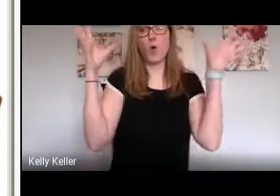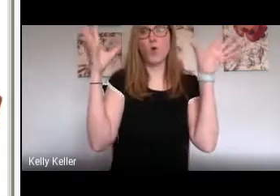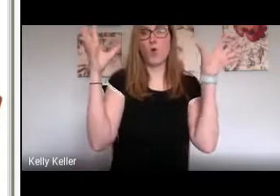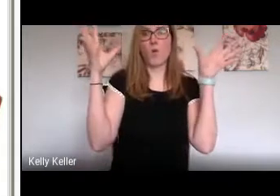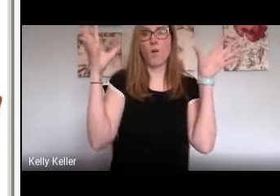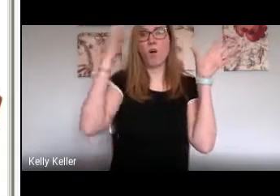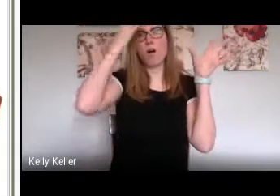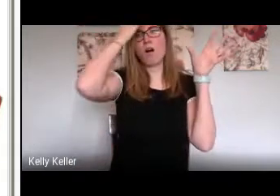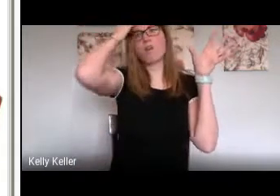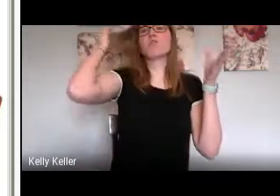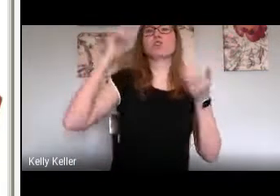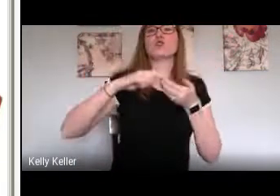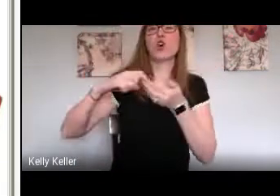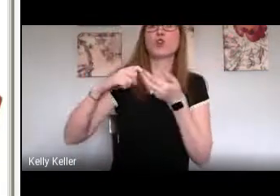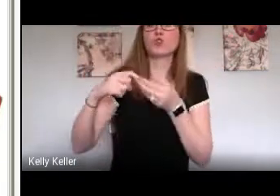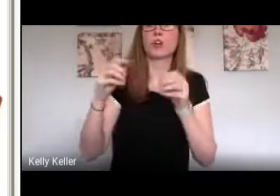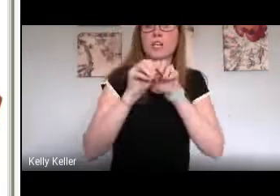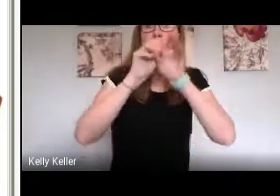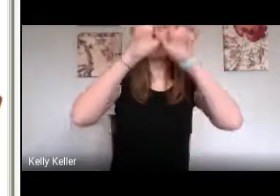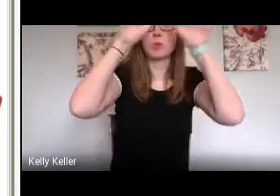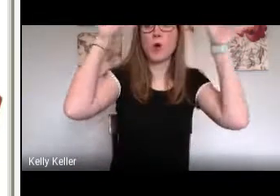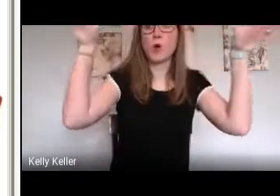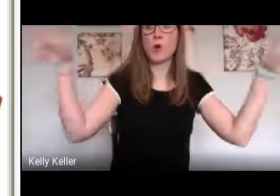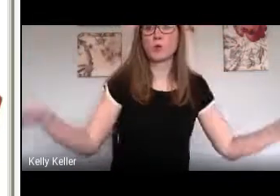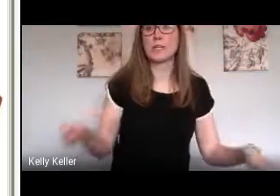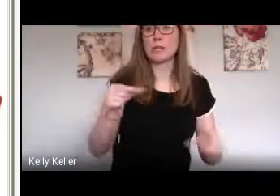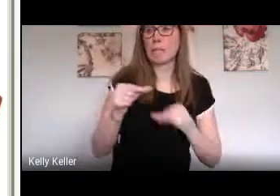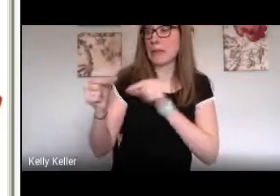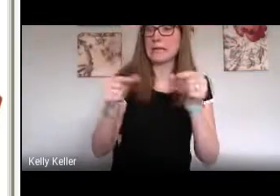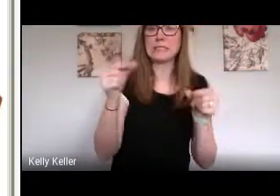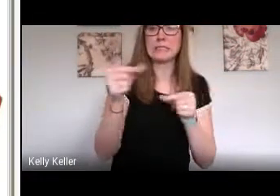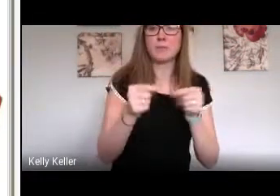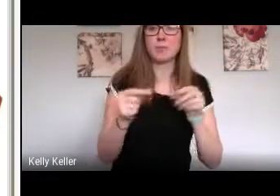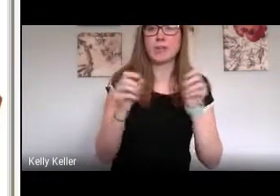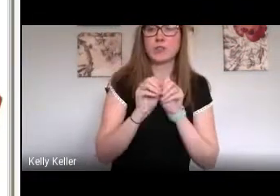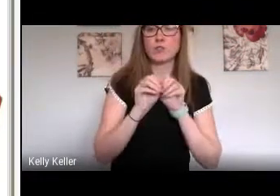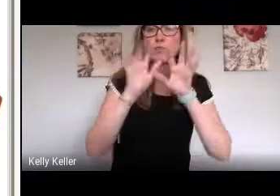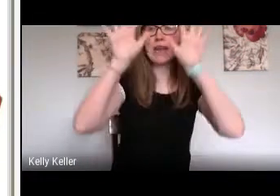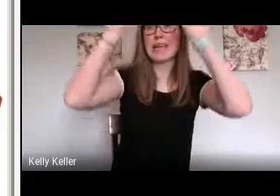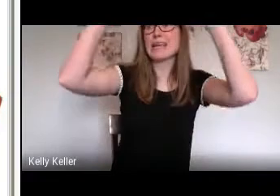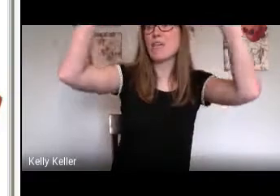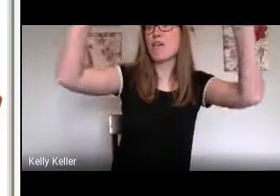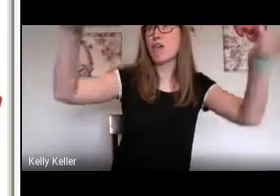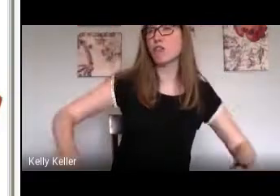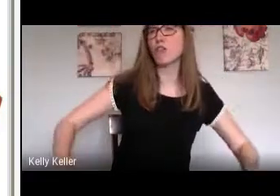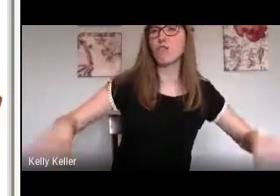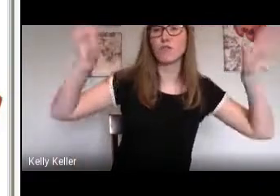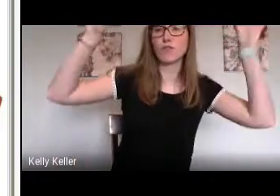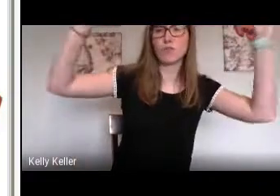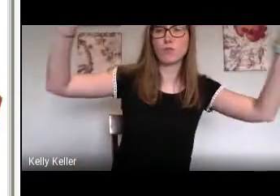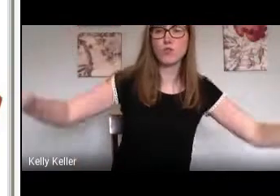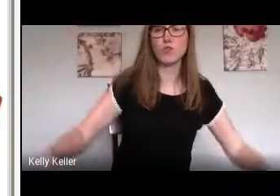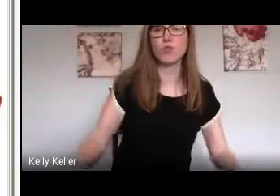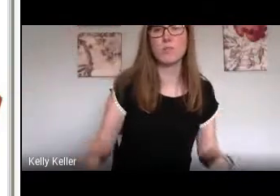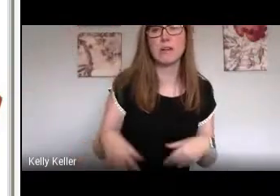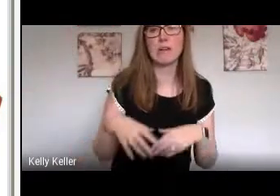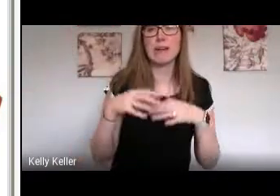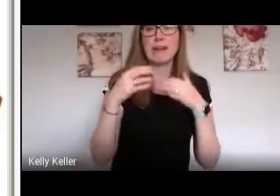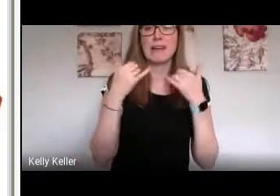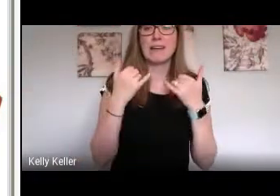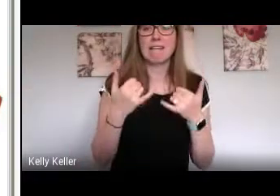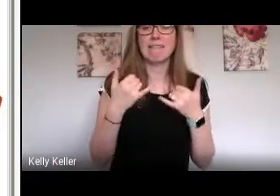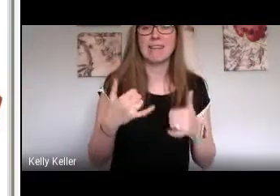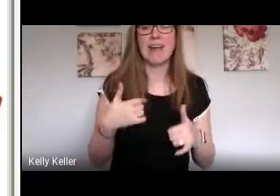kaboom the tow truck explodes and the plastic bricks rain all over the room